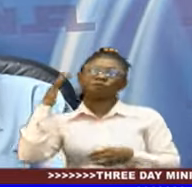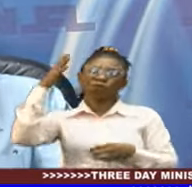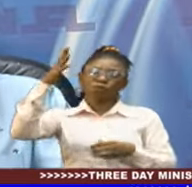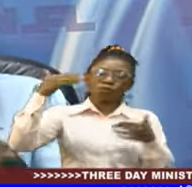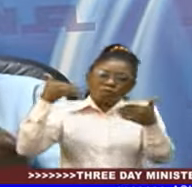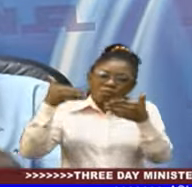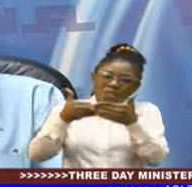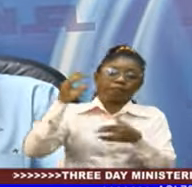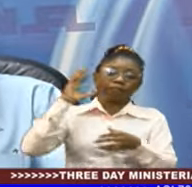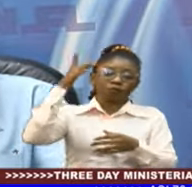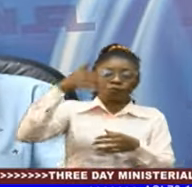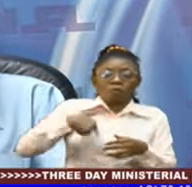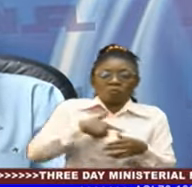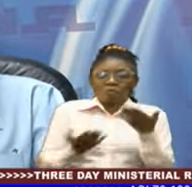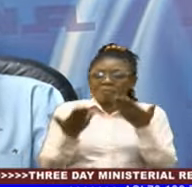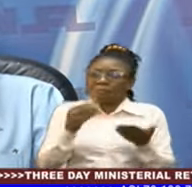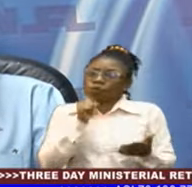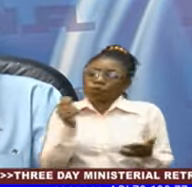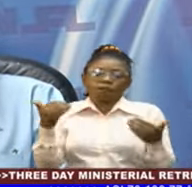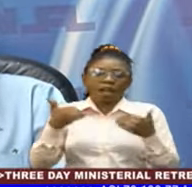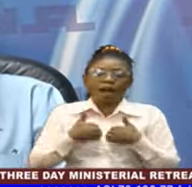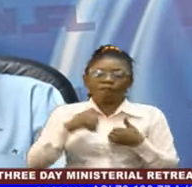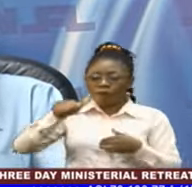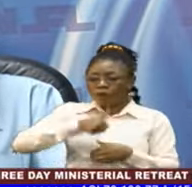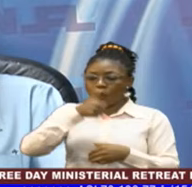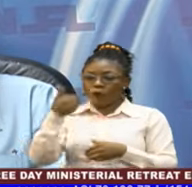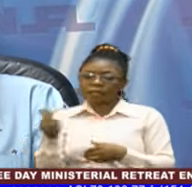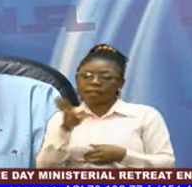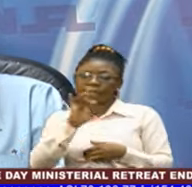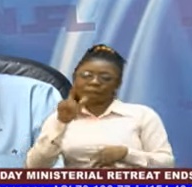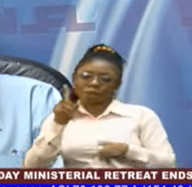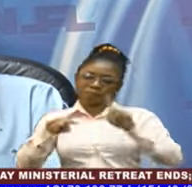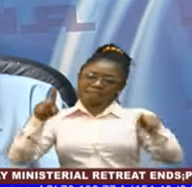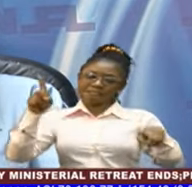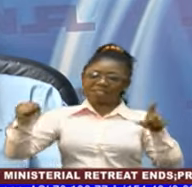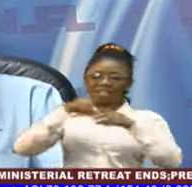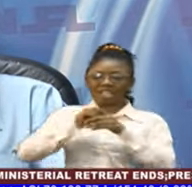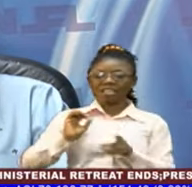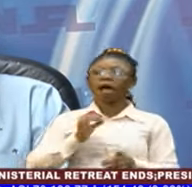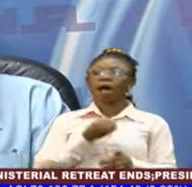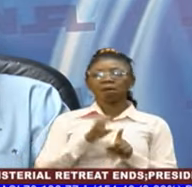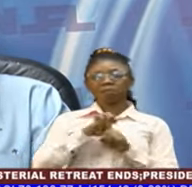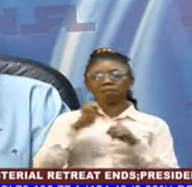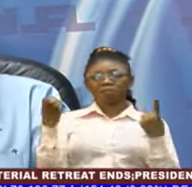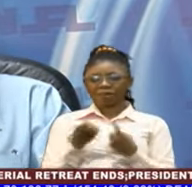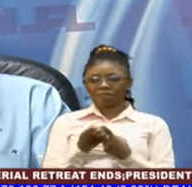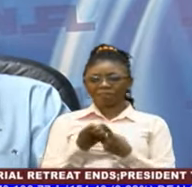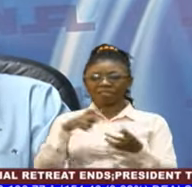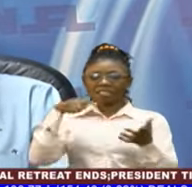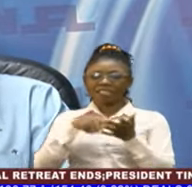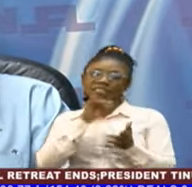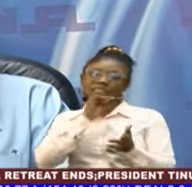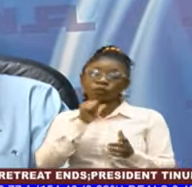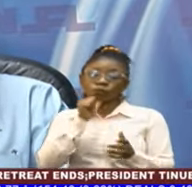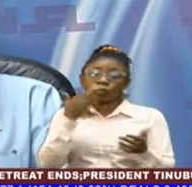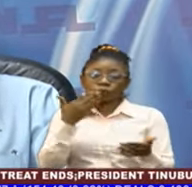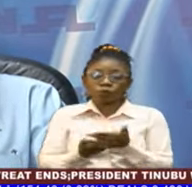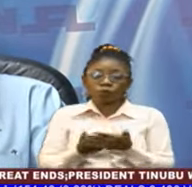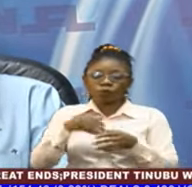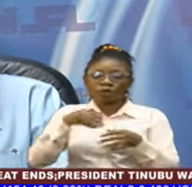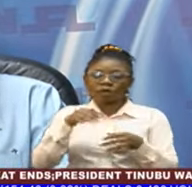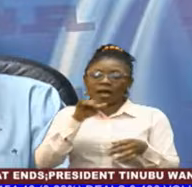nearest future, we may not have other biodiversity in our environment. This is not good at the